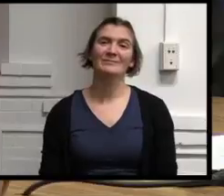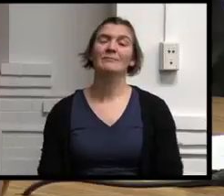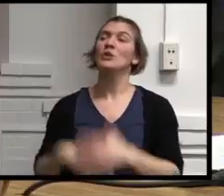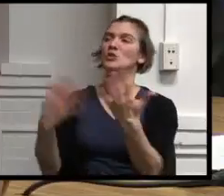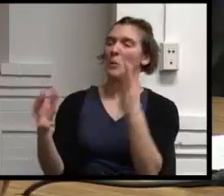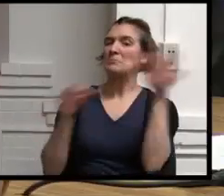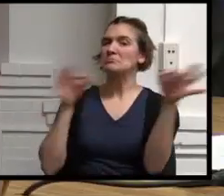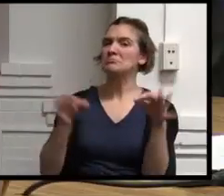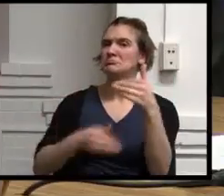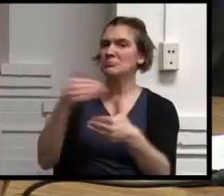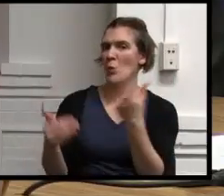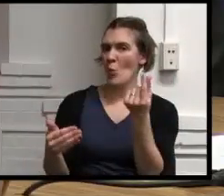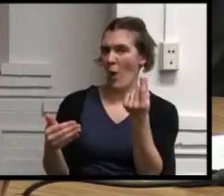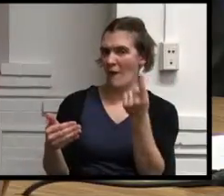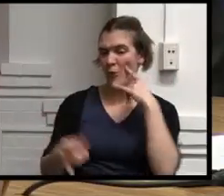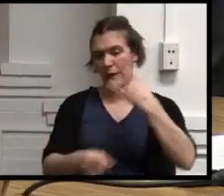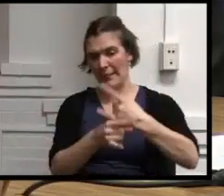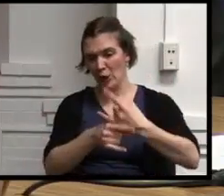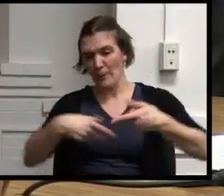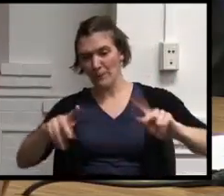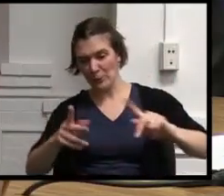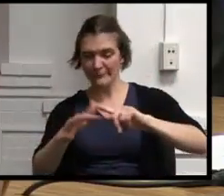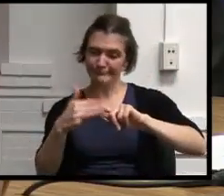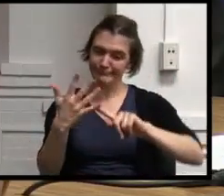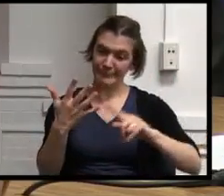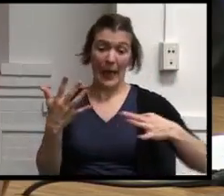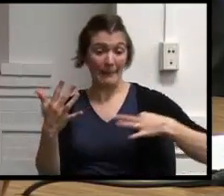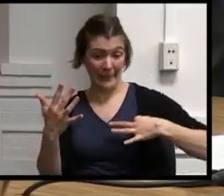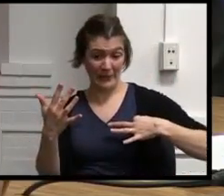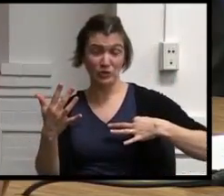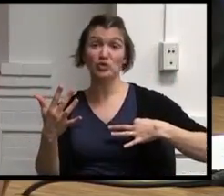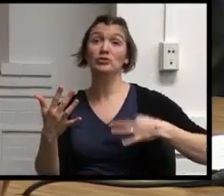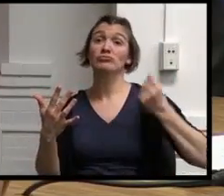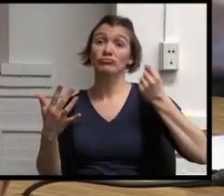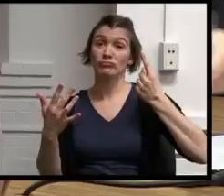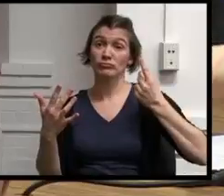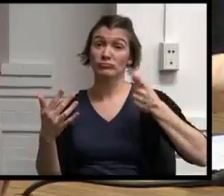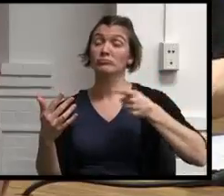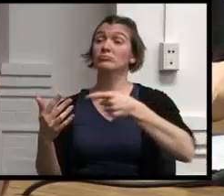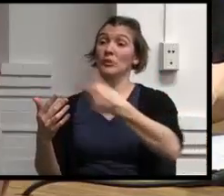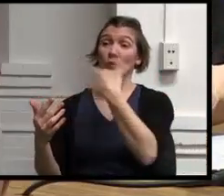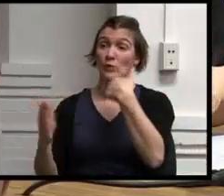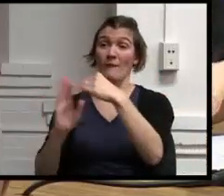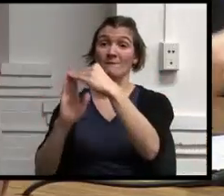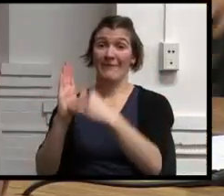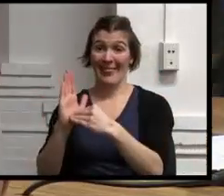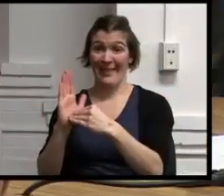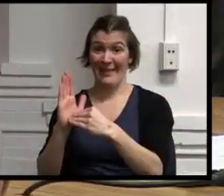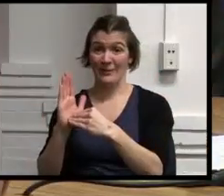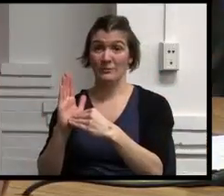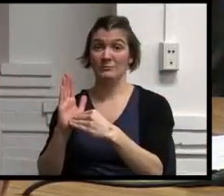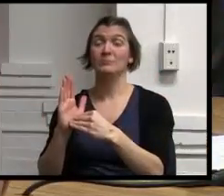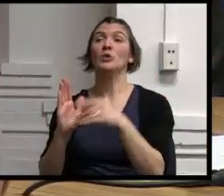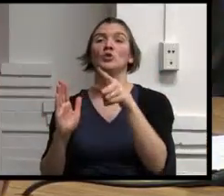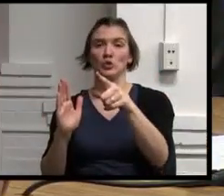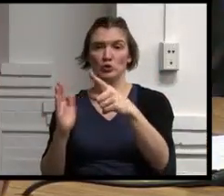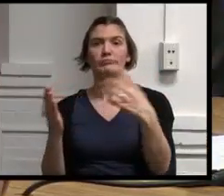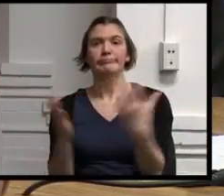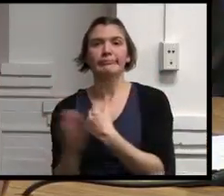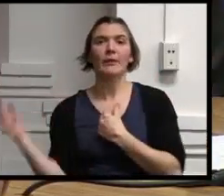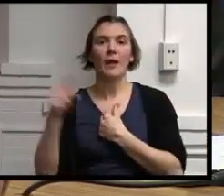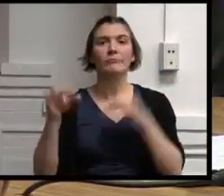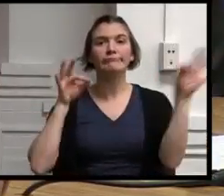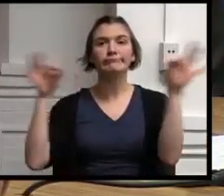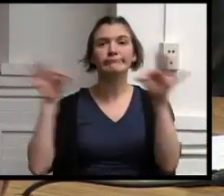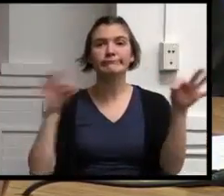Generally, what happens during these liquor license applications is that the owner or representative gets to come in